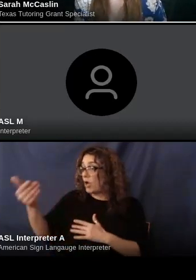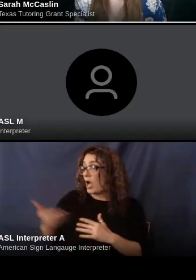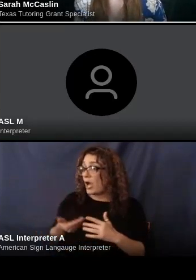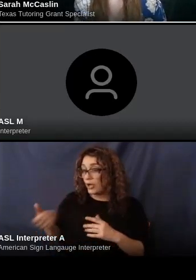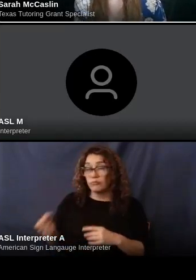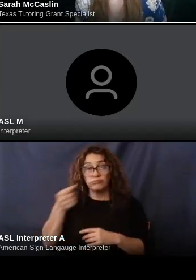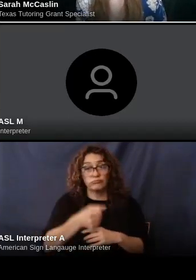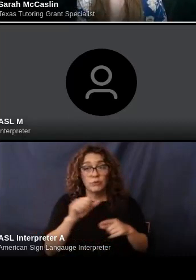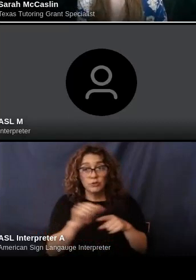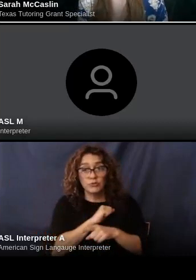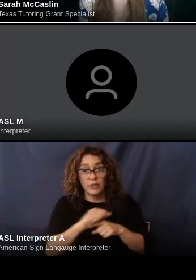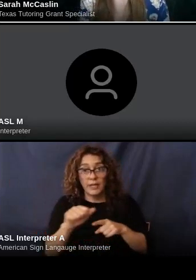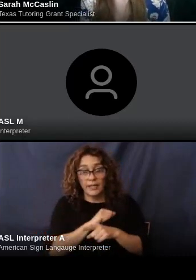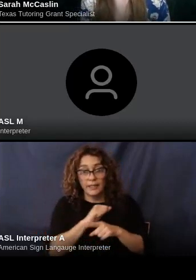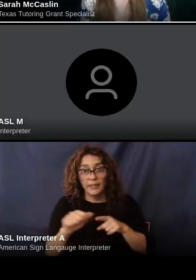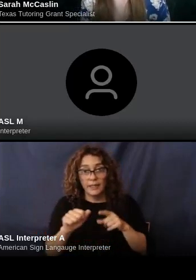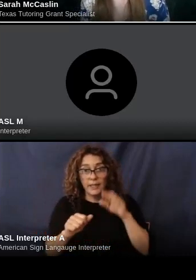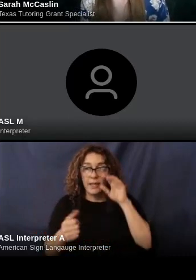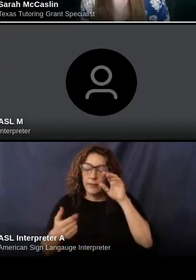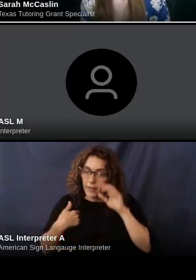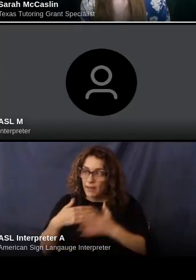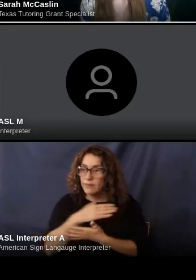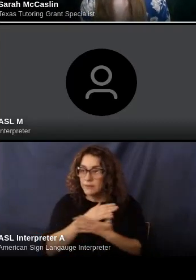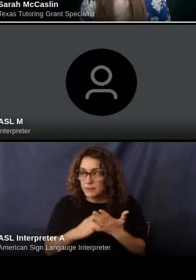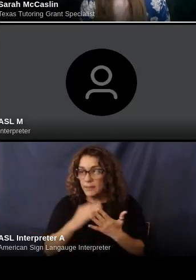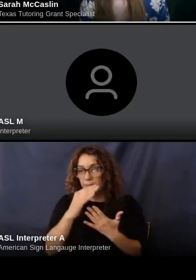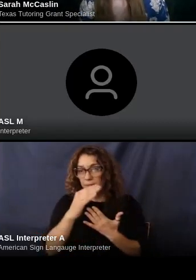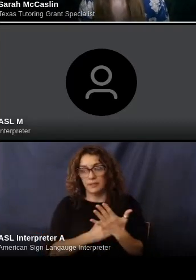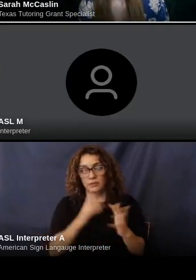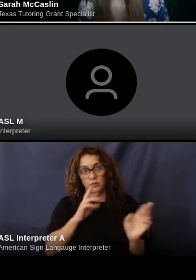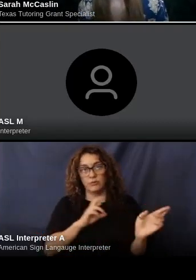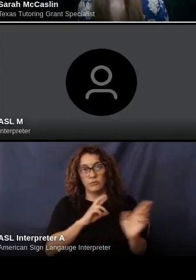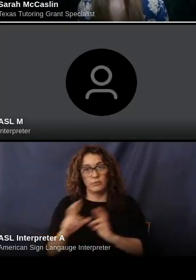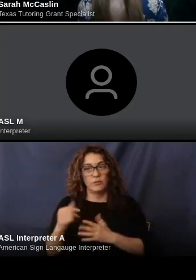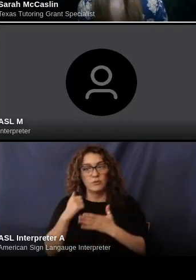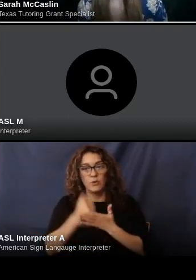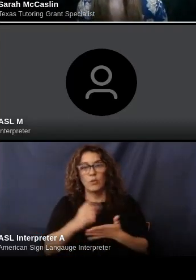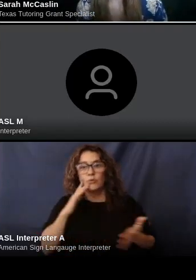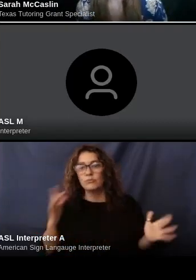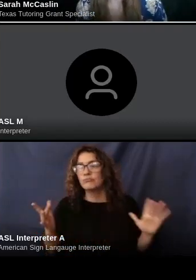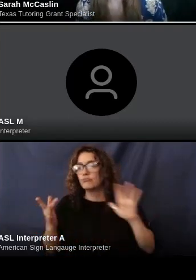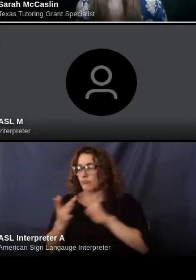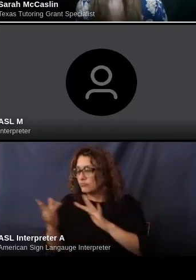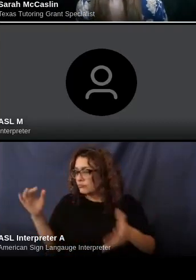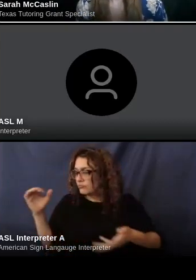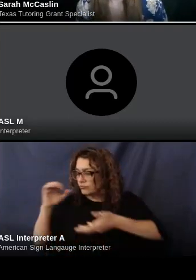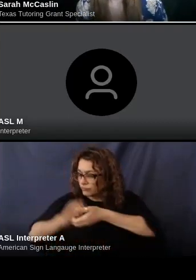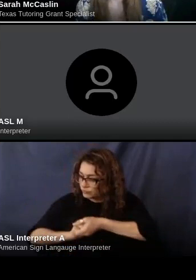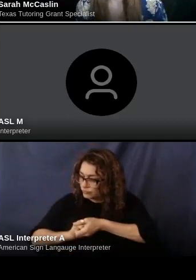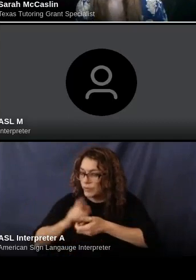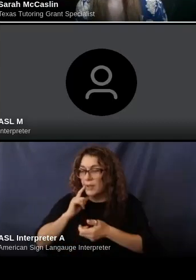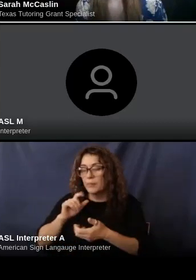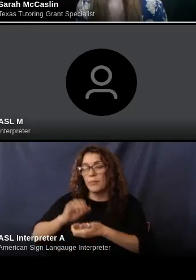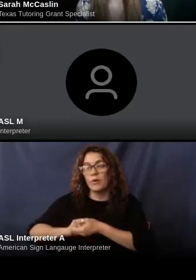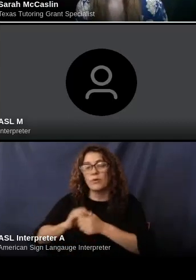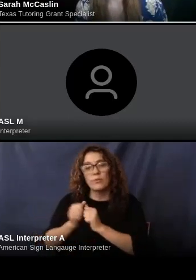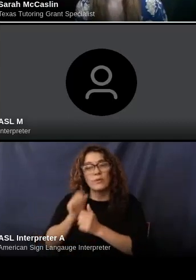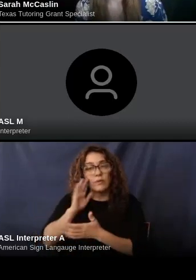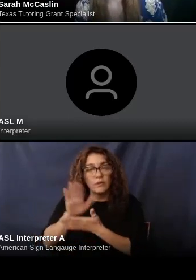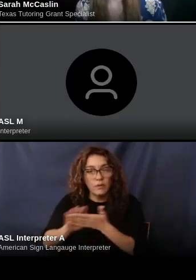of resources that will help you form partnerships with universities, high school students, community